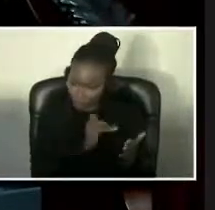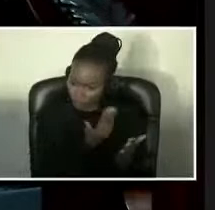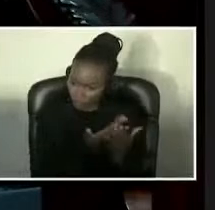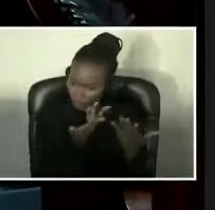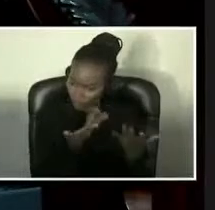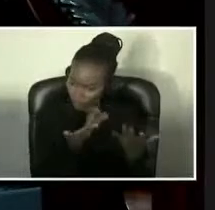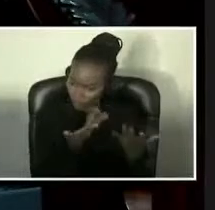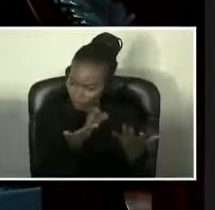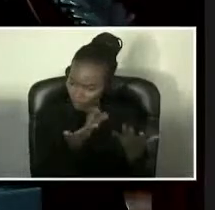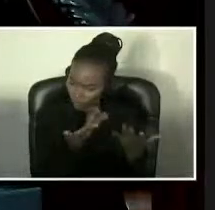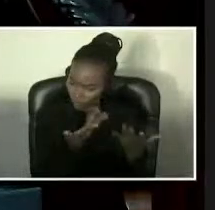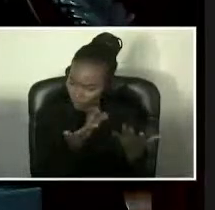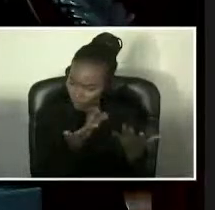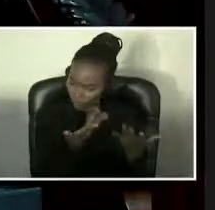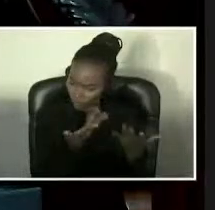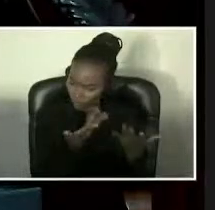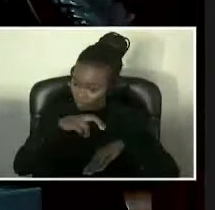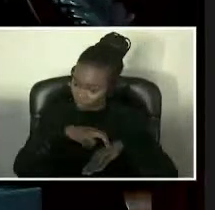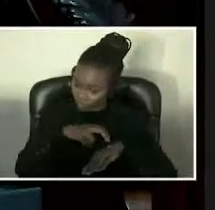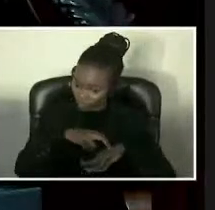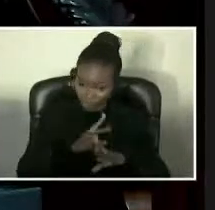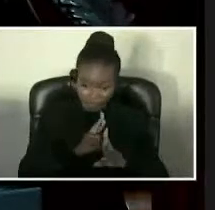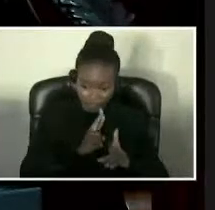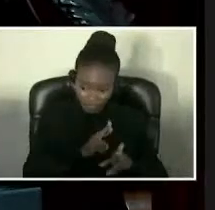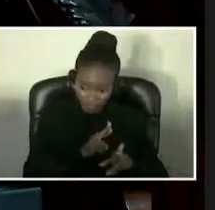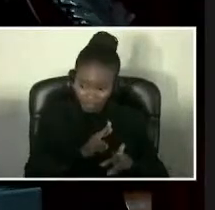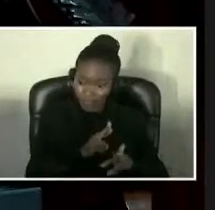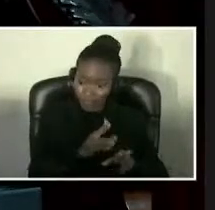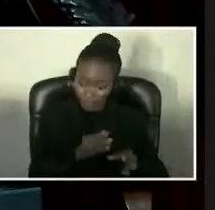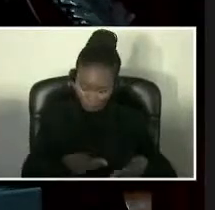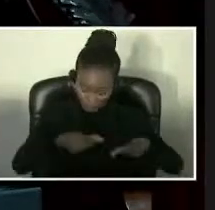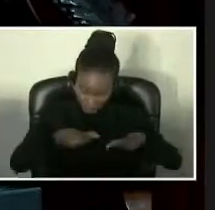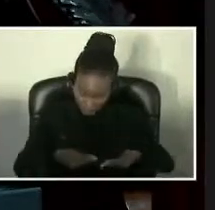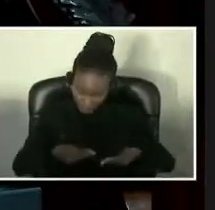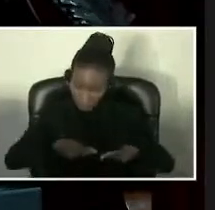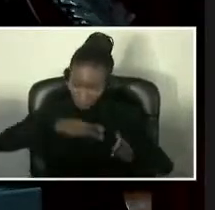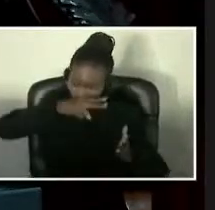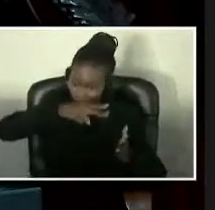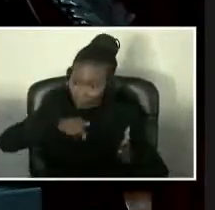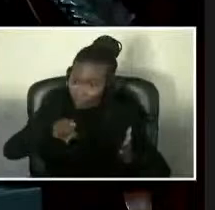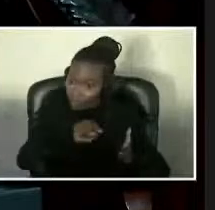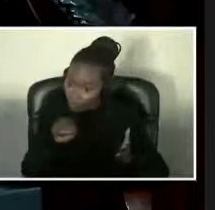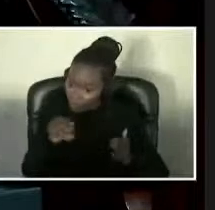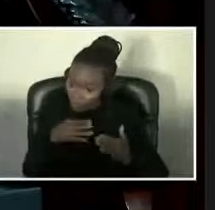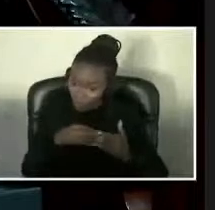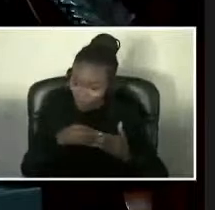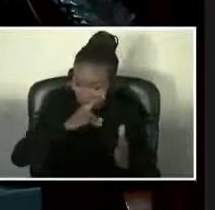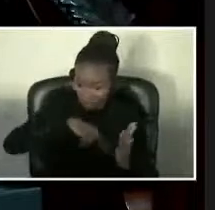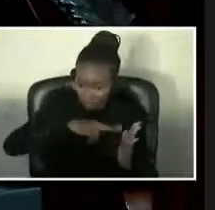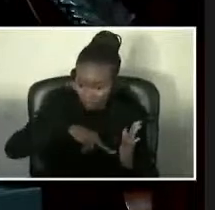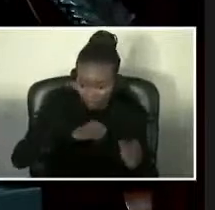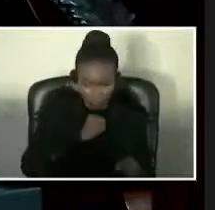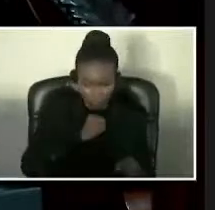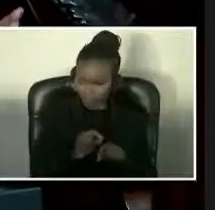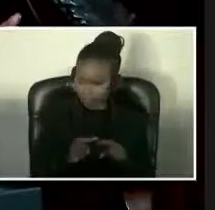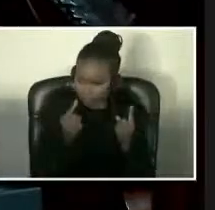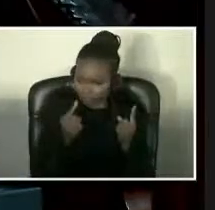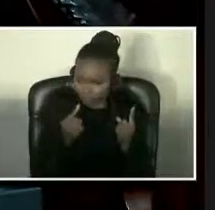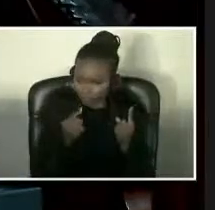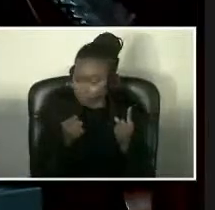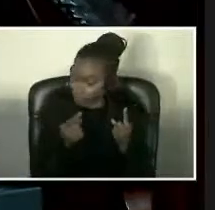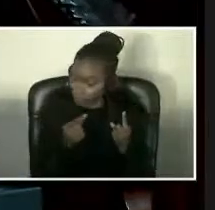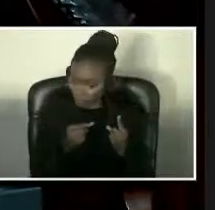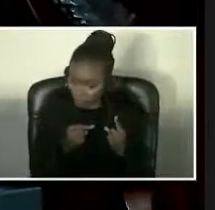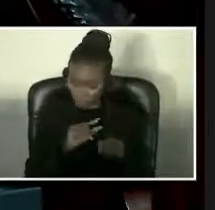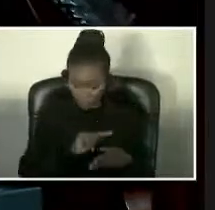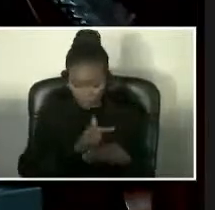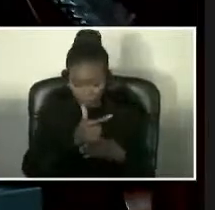our members request reports we provide them and they don't read them to know about report if you don't know how to